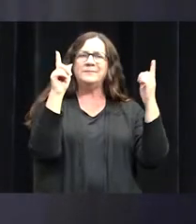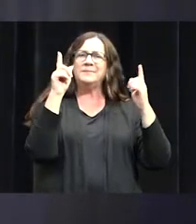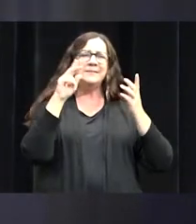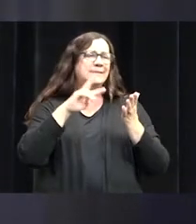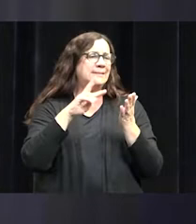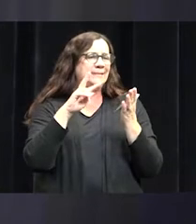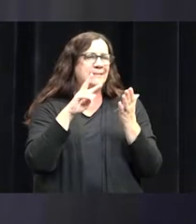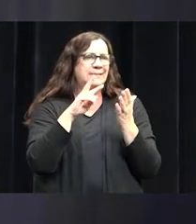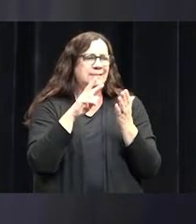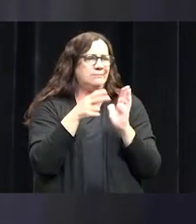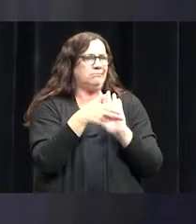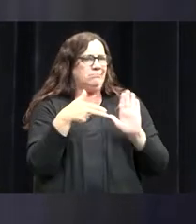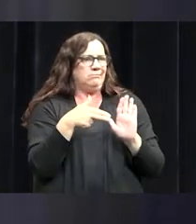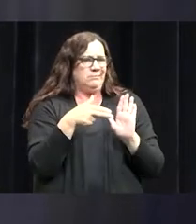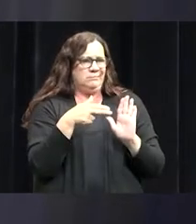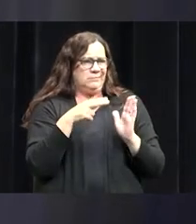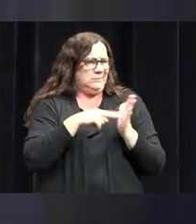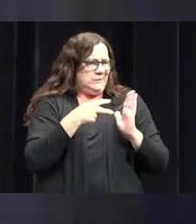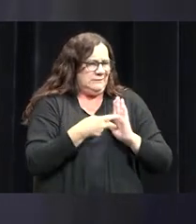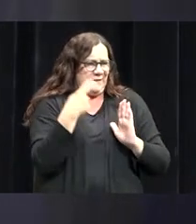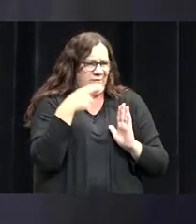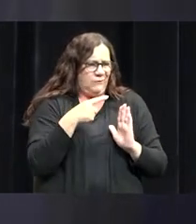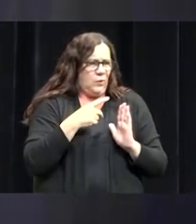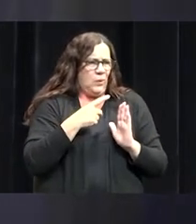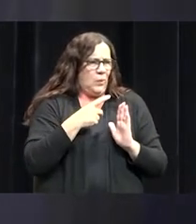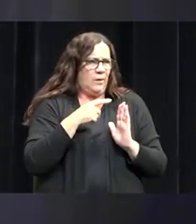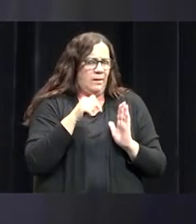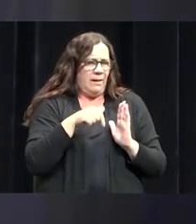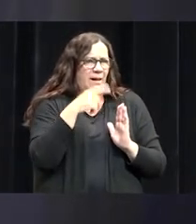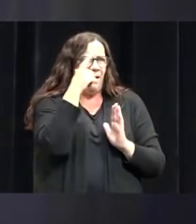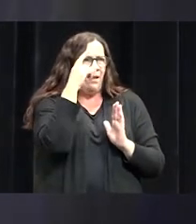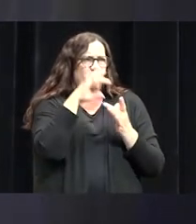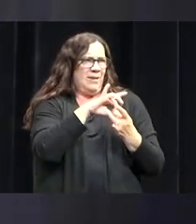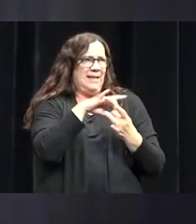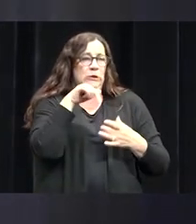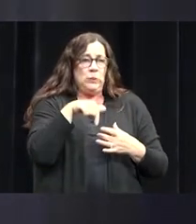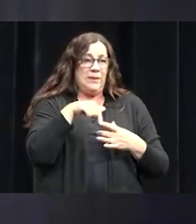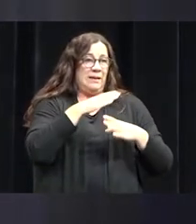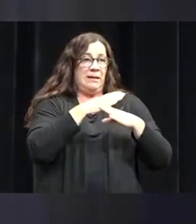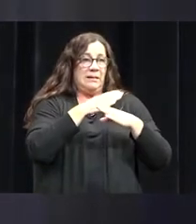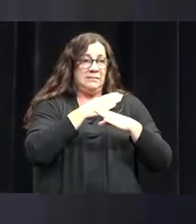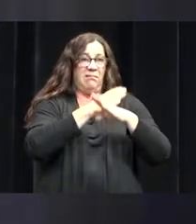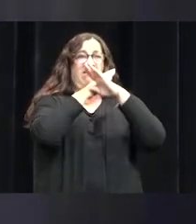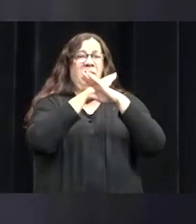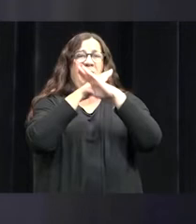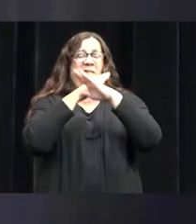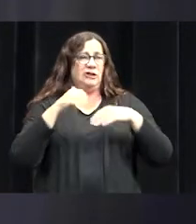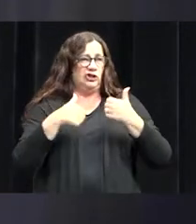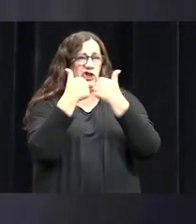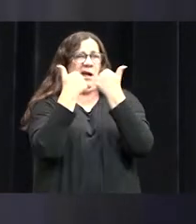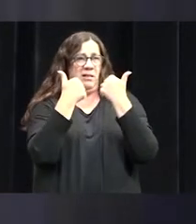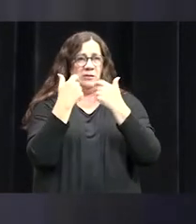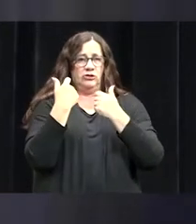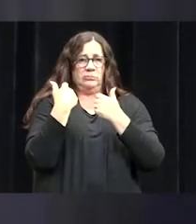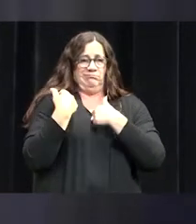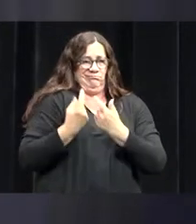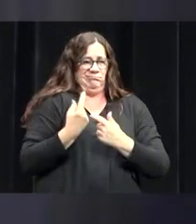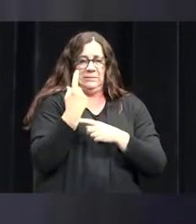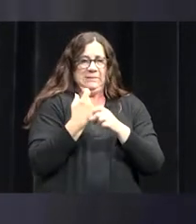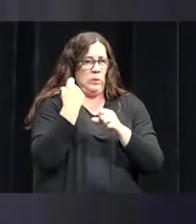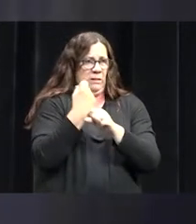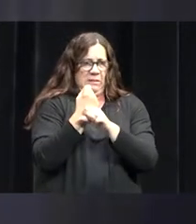defined by the unprecedented challenges we have faced over the last year you worked